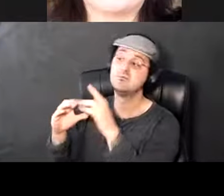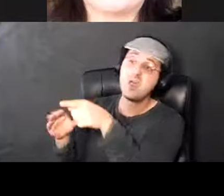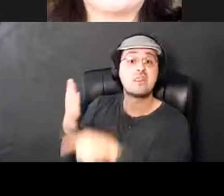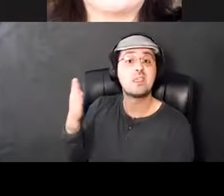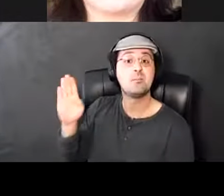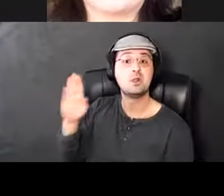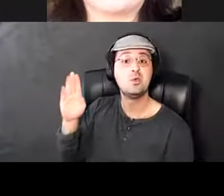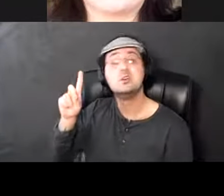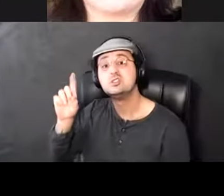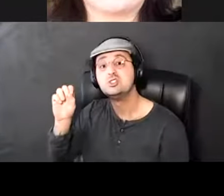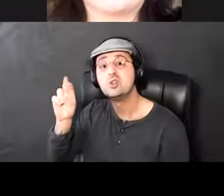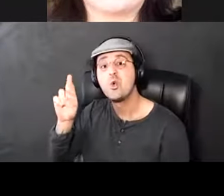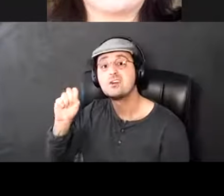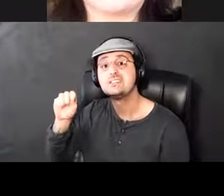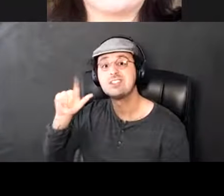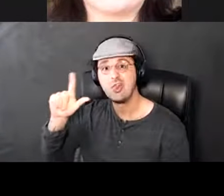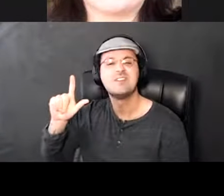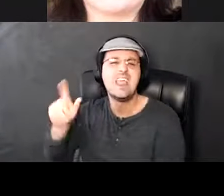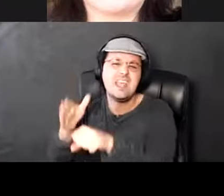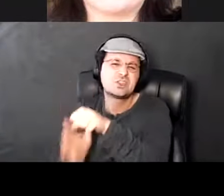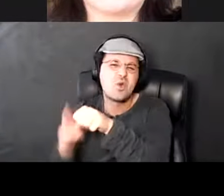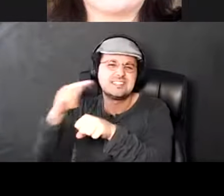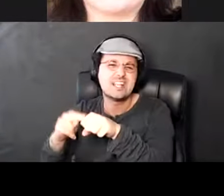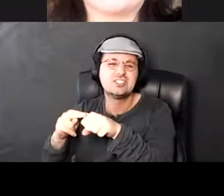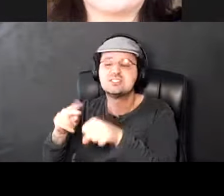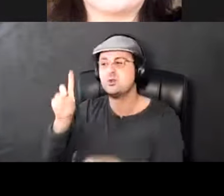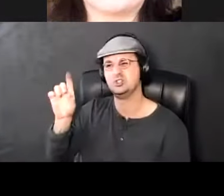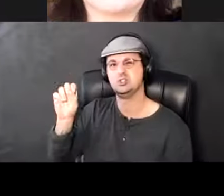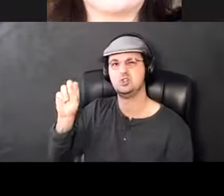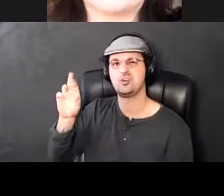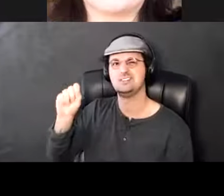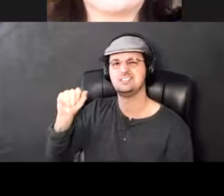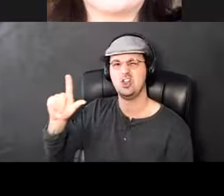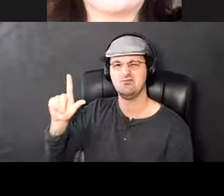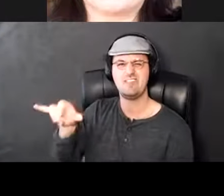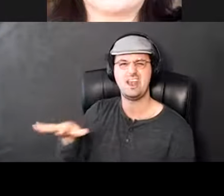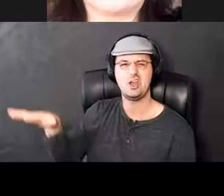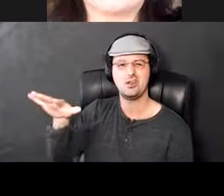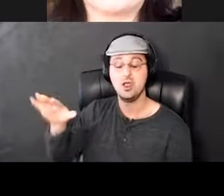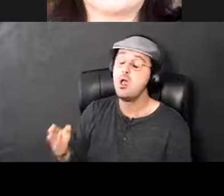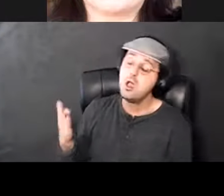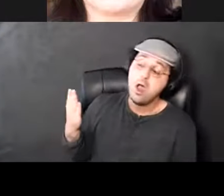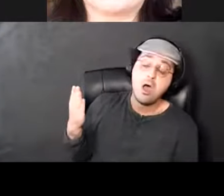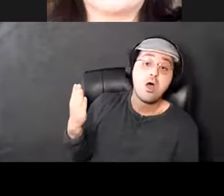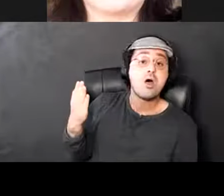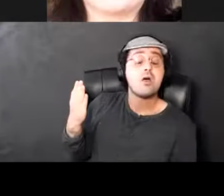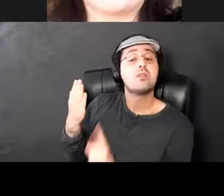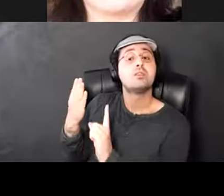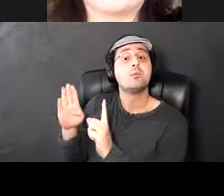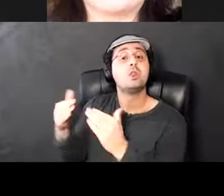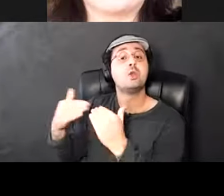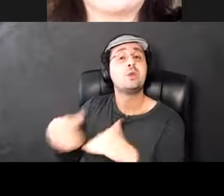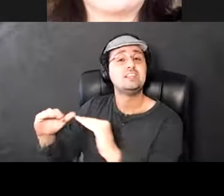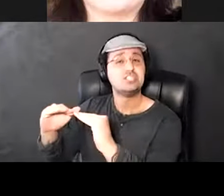dorsal forebrain. So again, this is a cross section. So dorsal would be up here. This blue domain are